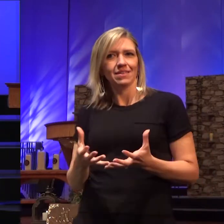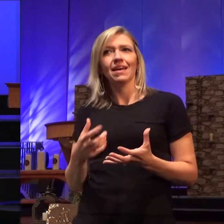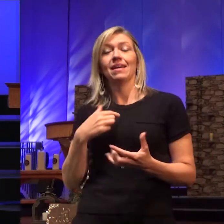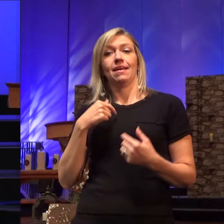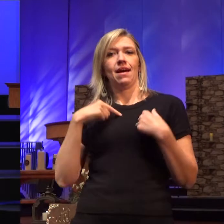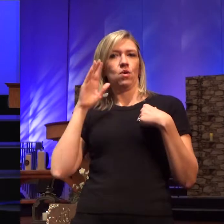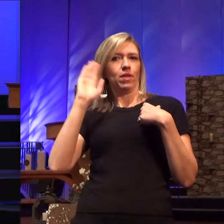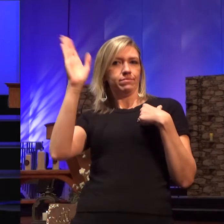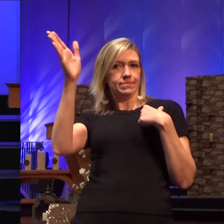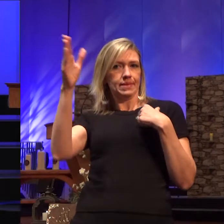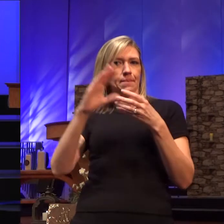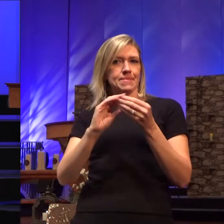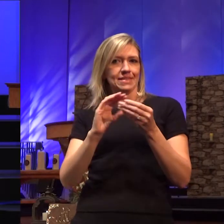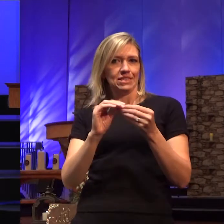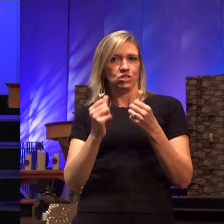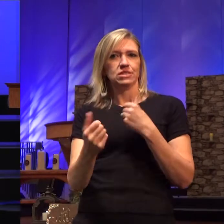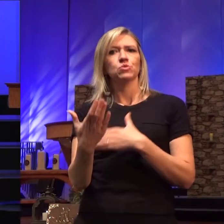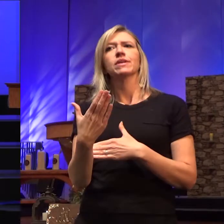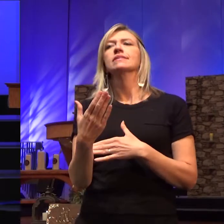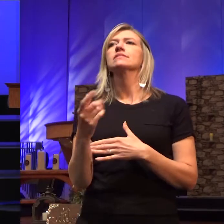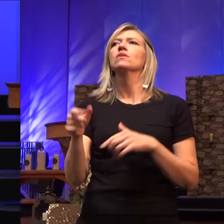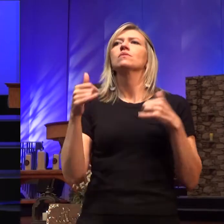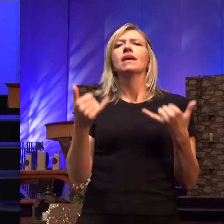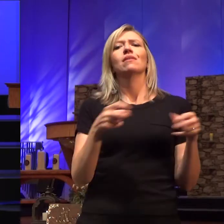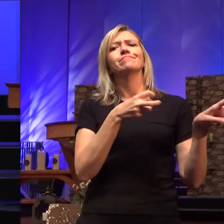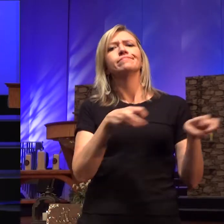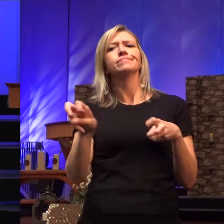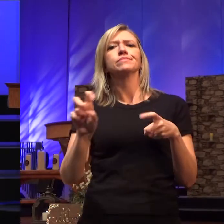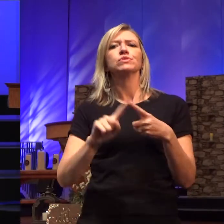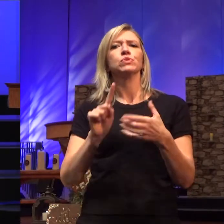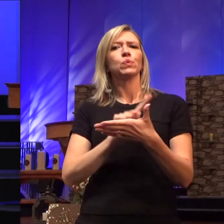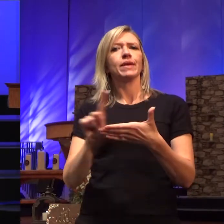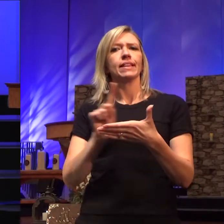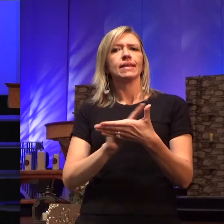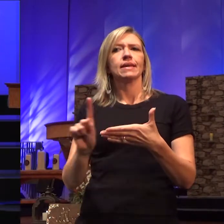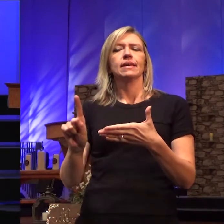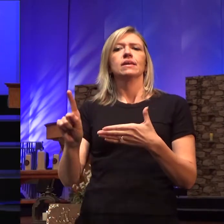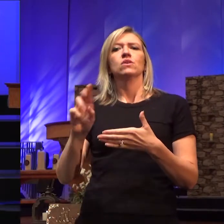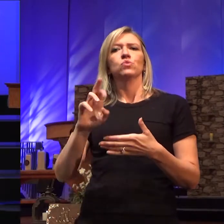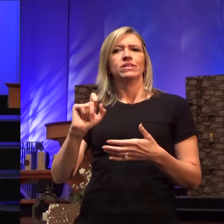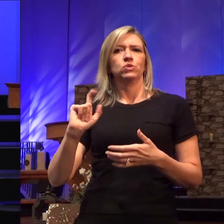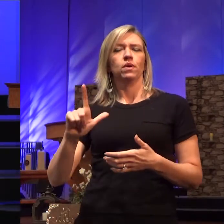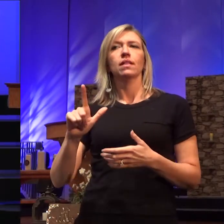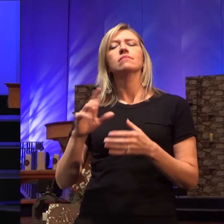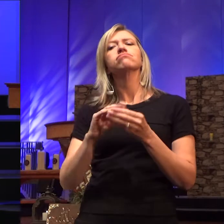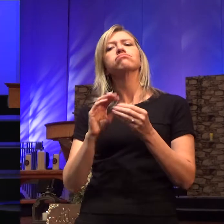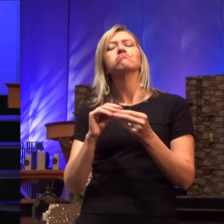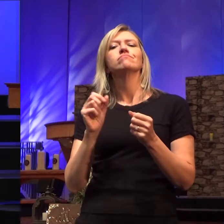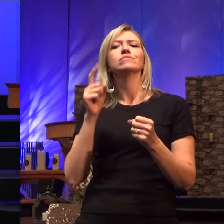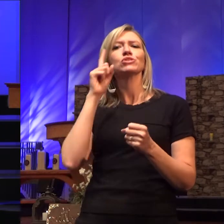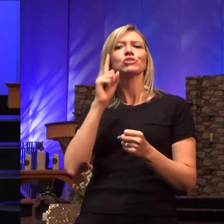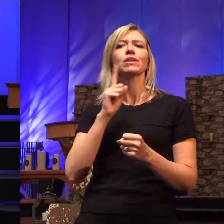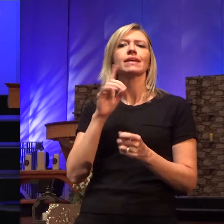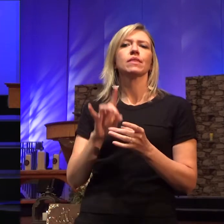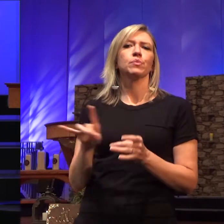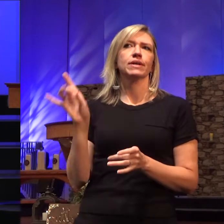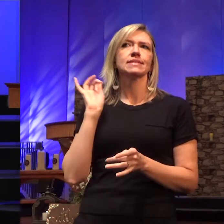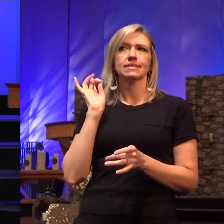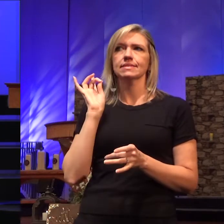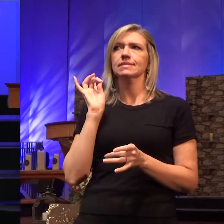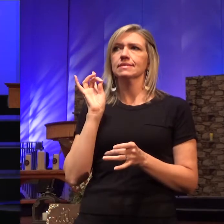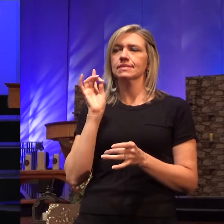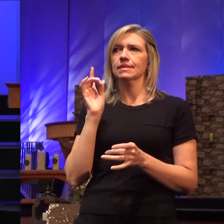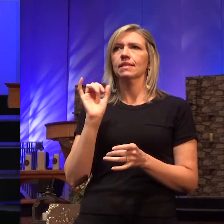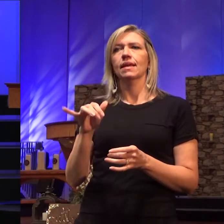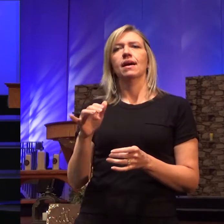message here today. So with that, let us move into that weekly ritual of singing Surely the Presence, igniting and cultivating that